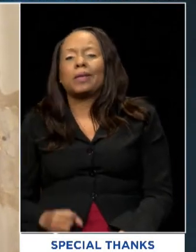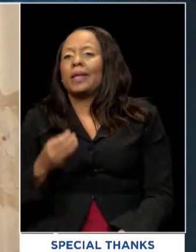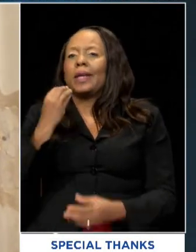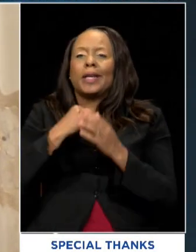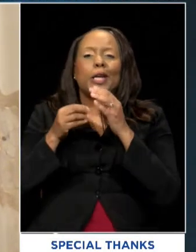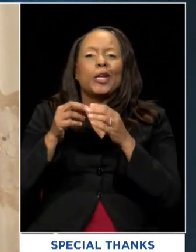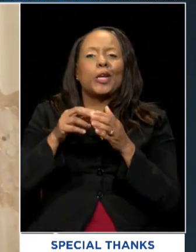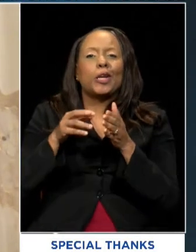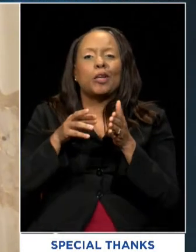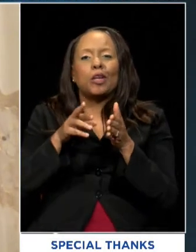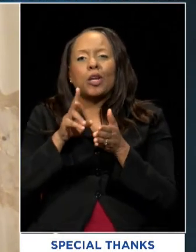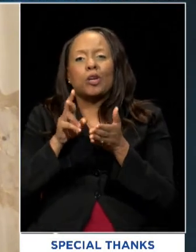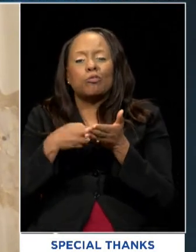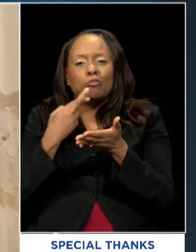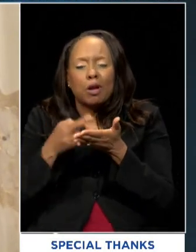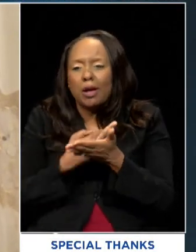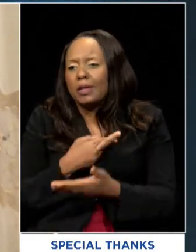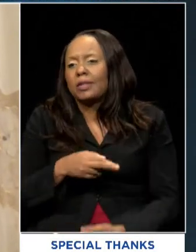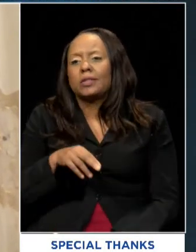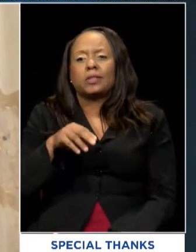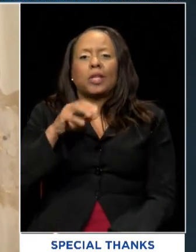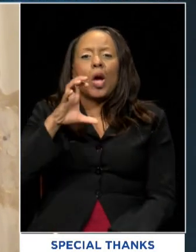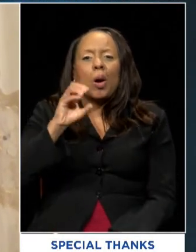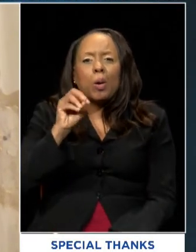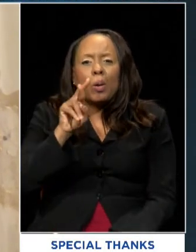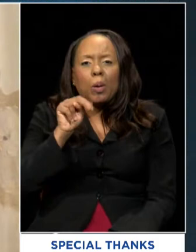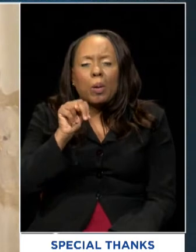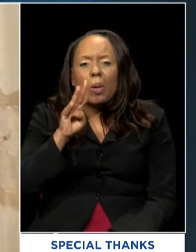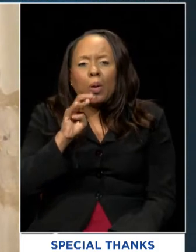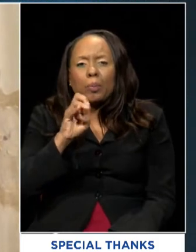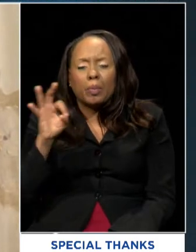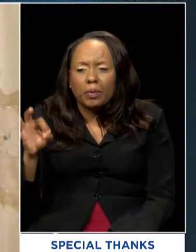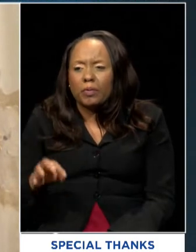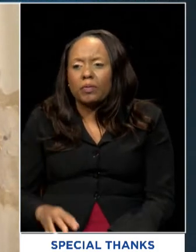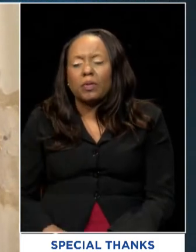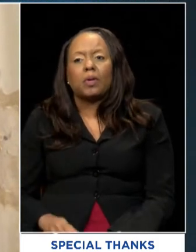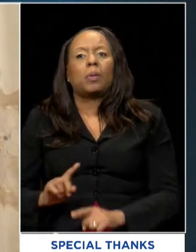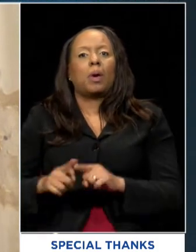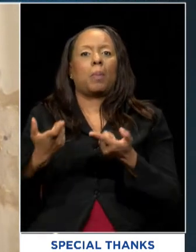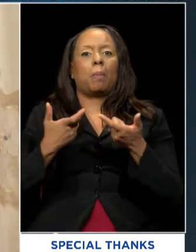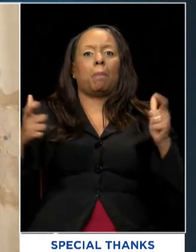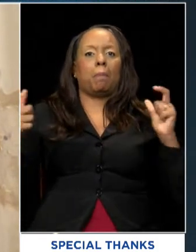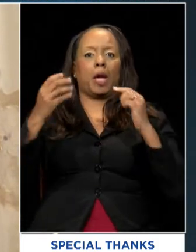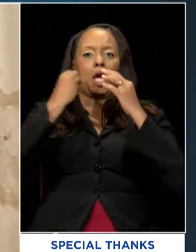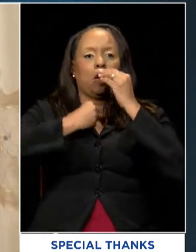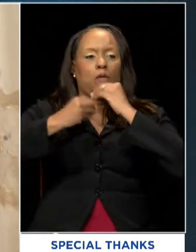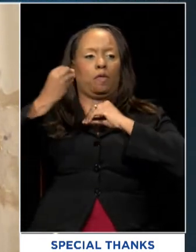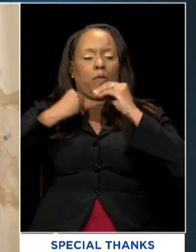rice and lunch and meat and other things just to get through the week. But you have your main meal that's most